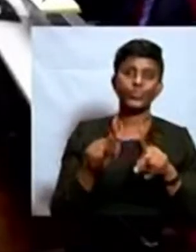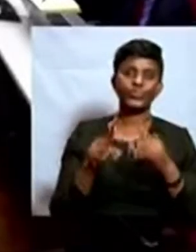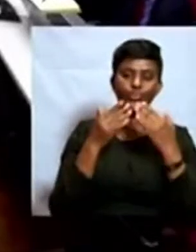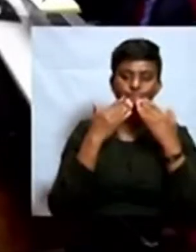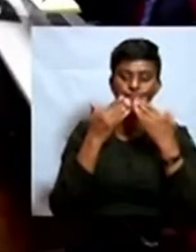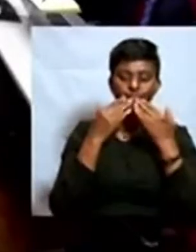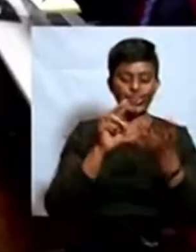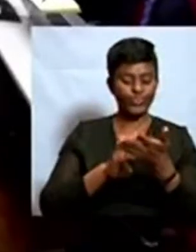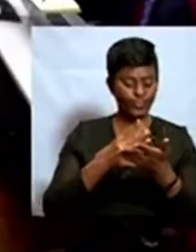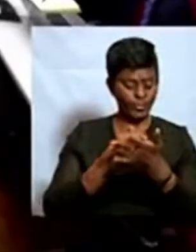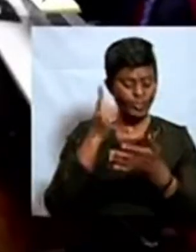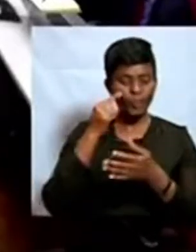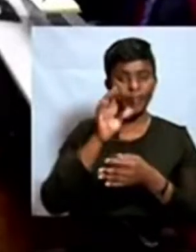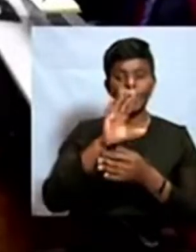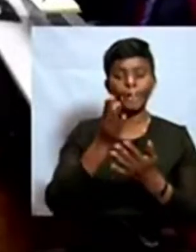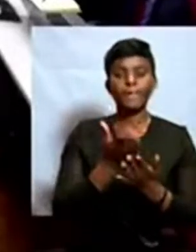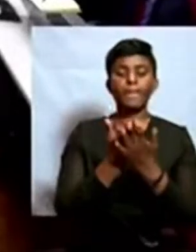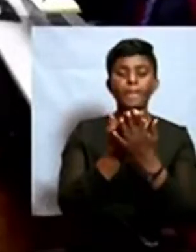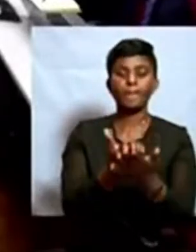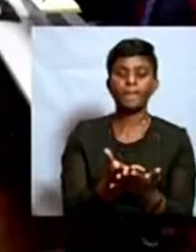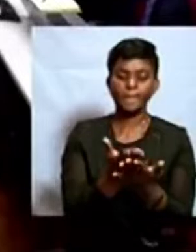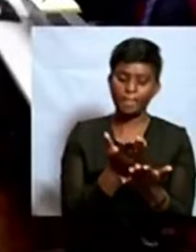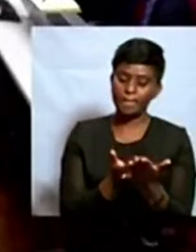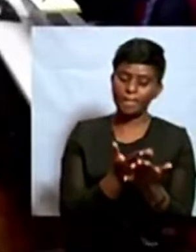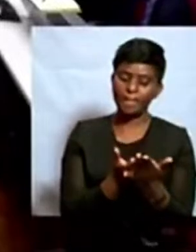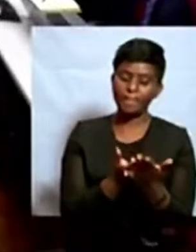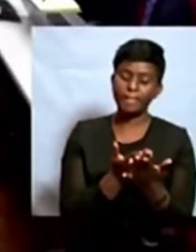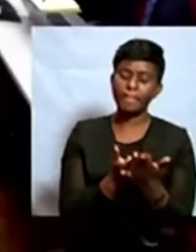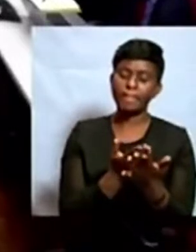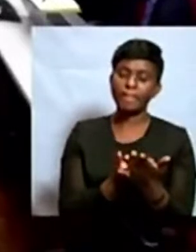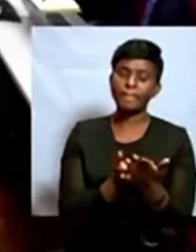thank you, witness, for your presentation.